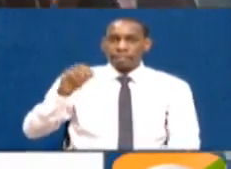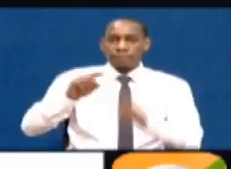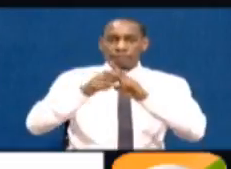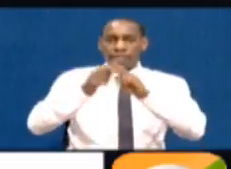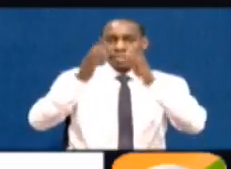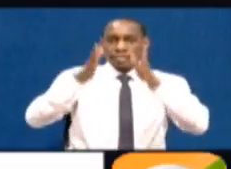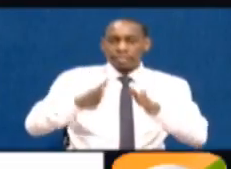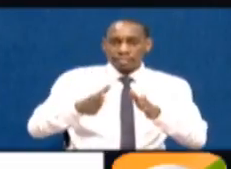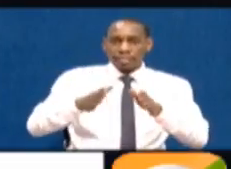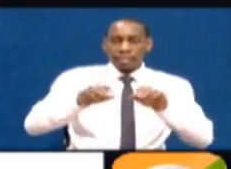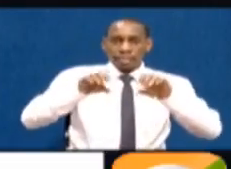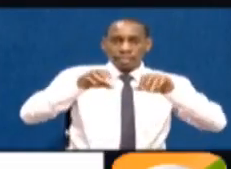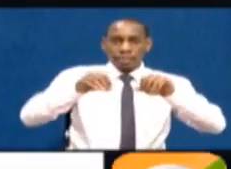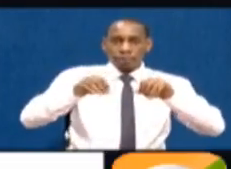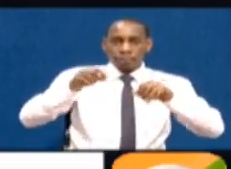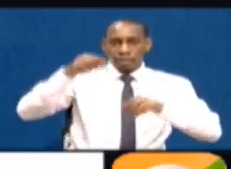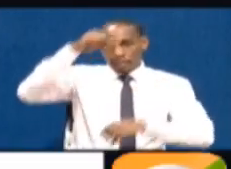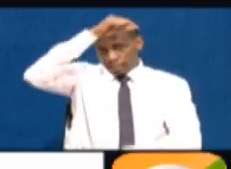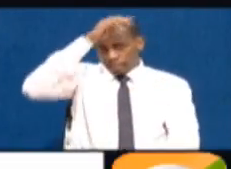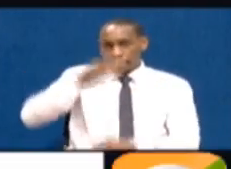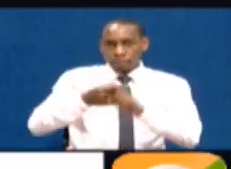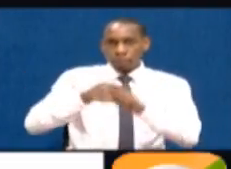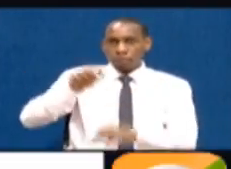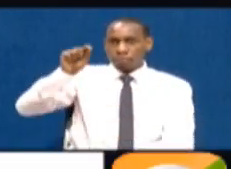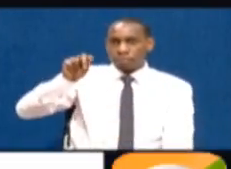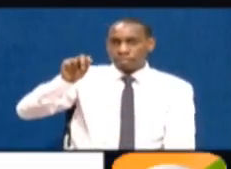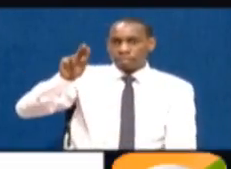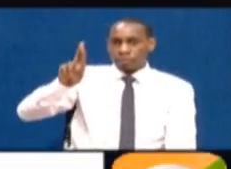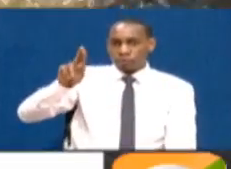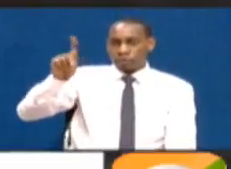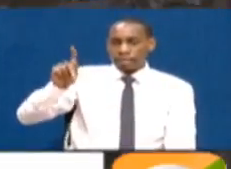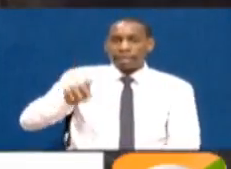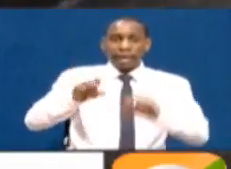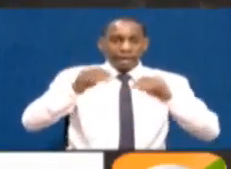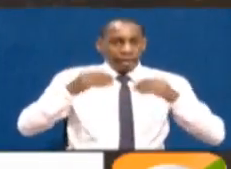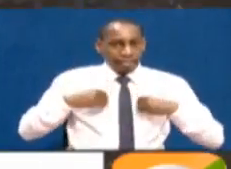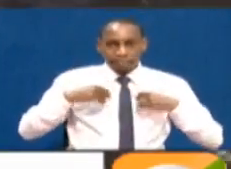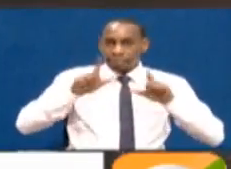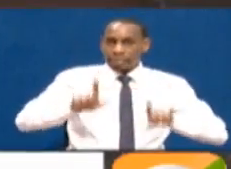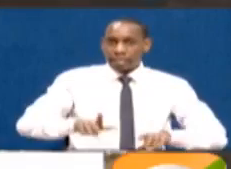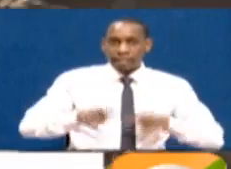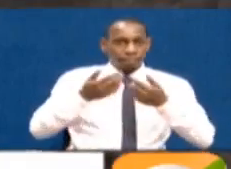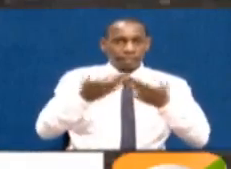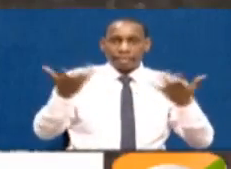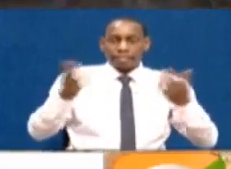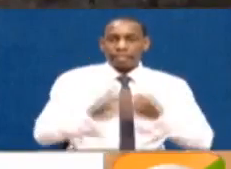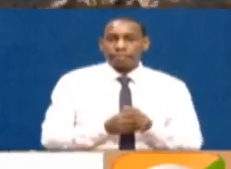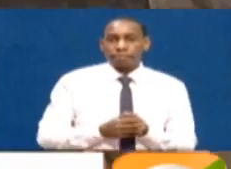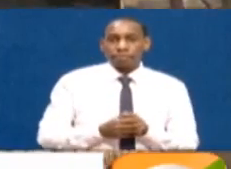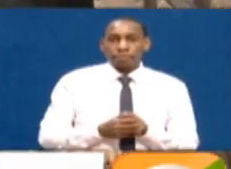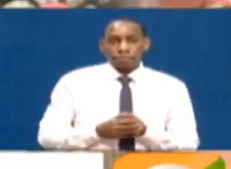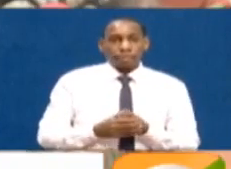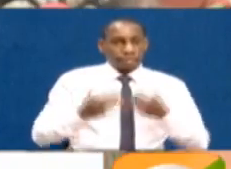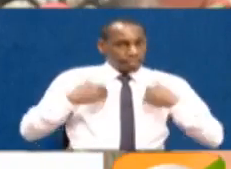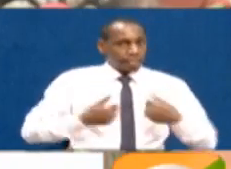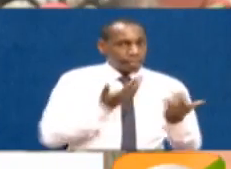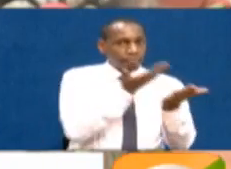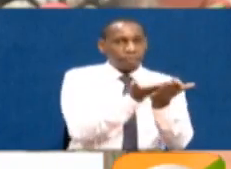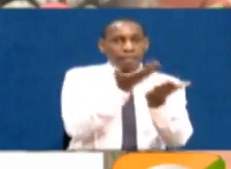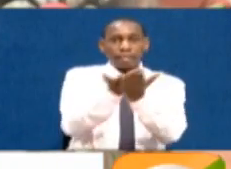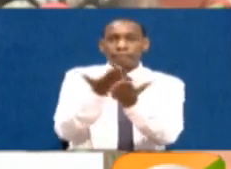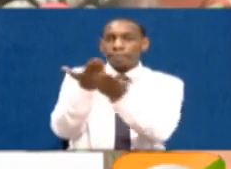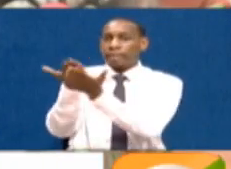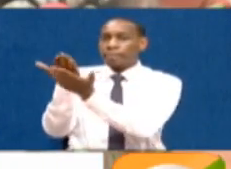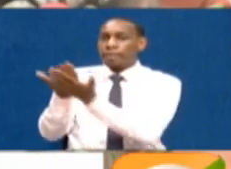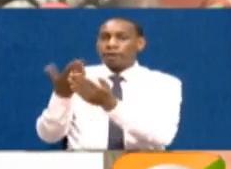diploma graduate from the Technical University of Kenya, having to make do with what life offers them. I've made so many applications, over 20. If